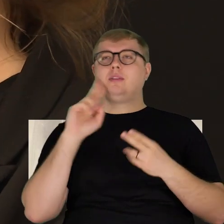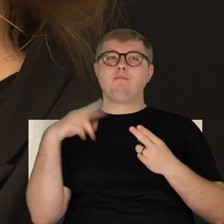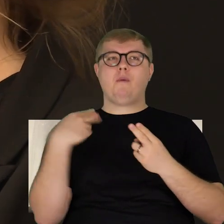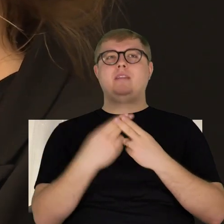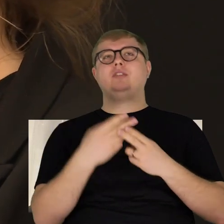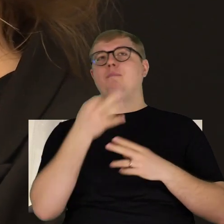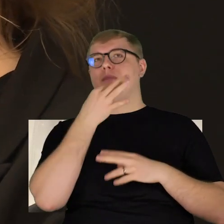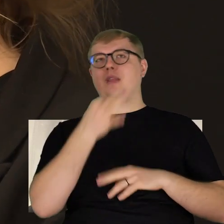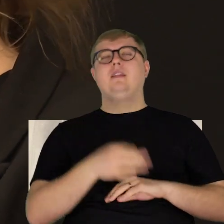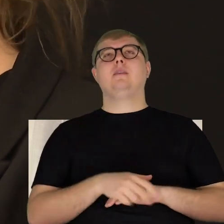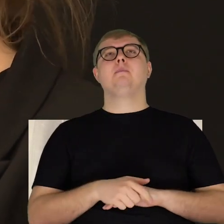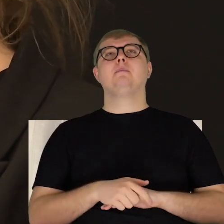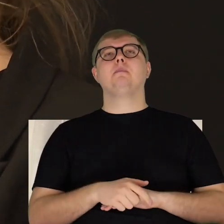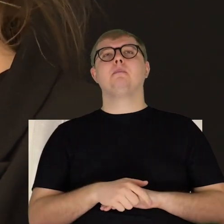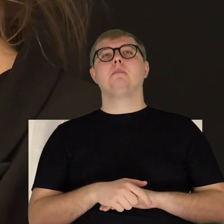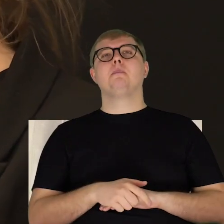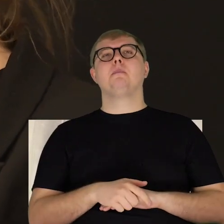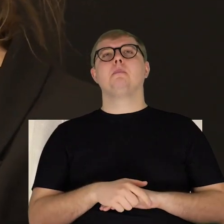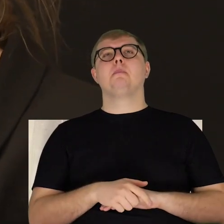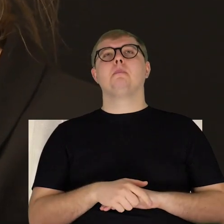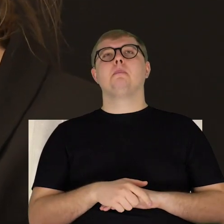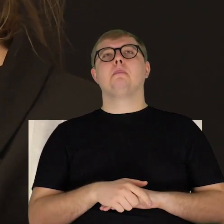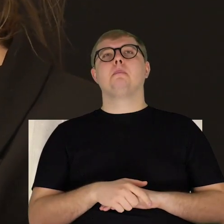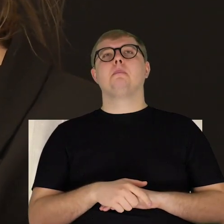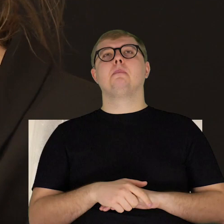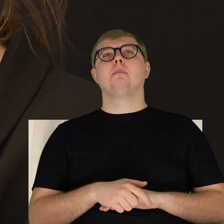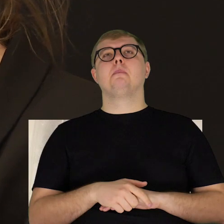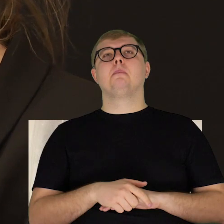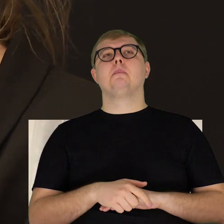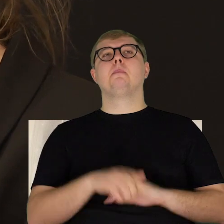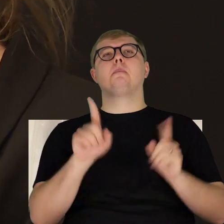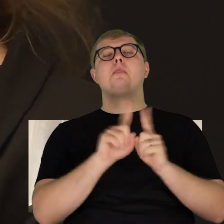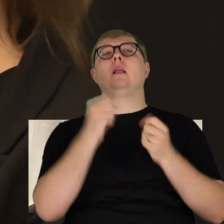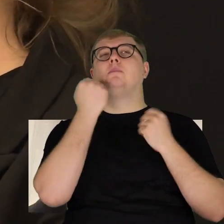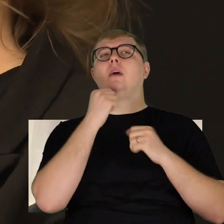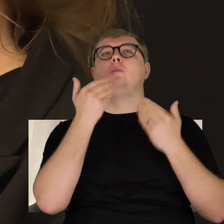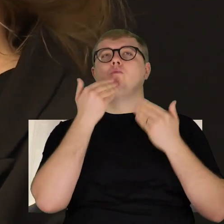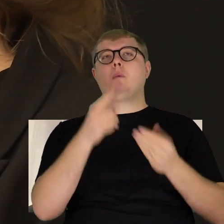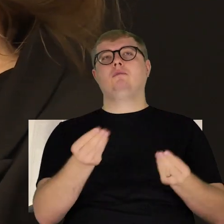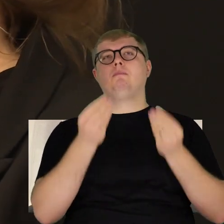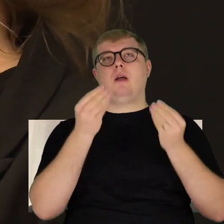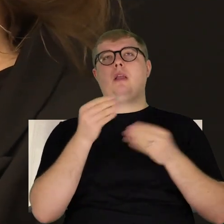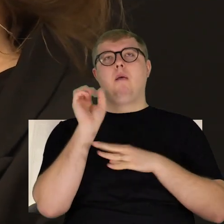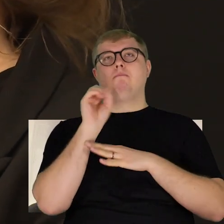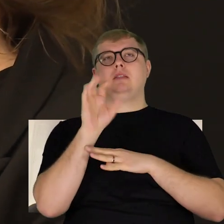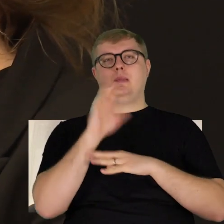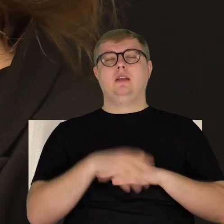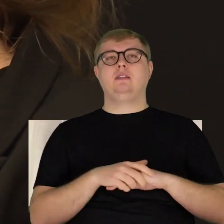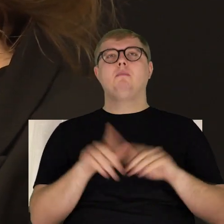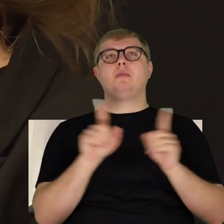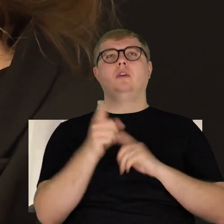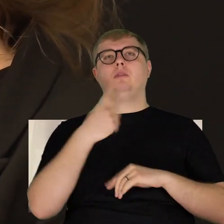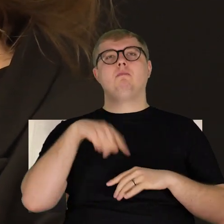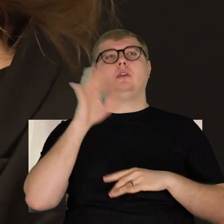Yeah, Thank you. you so much for this wonderful presentation. We could hear